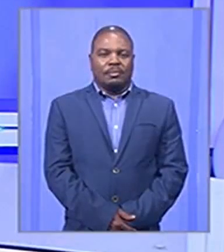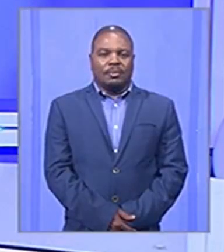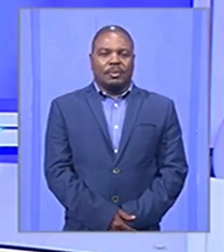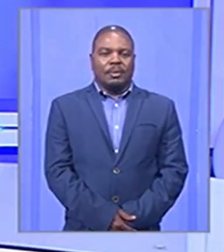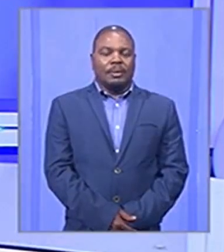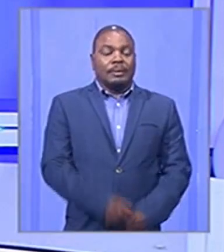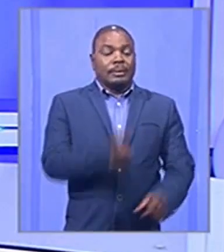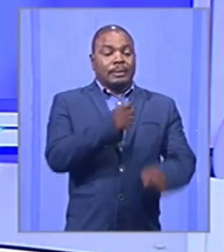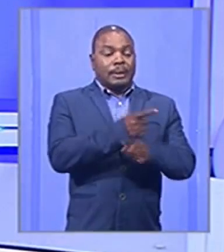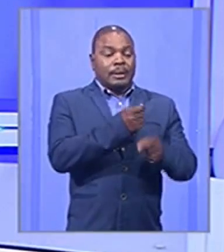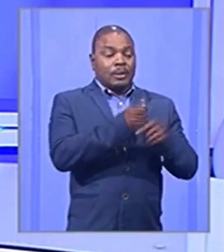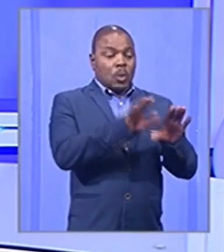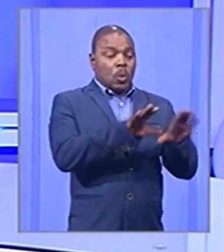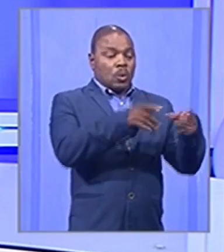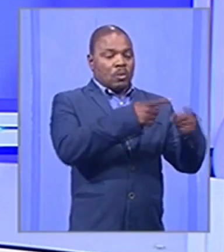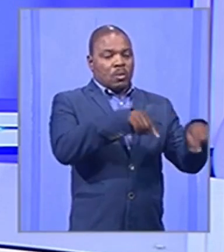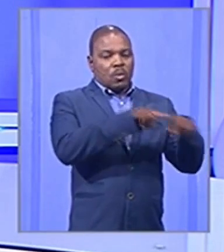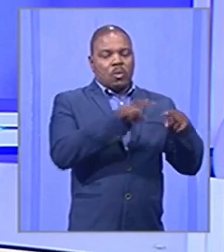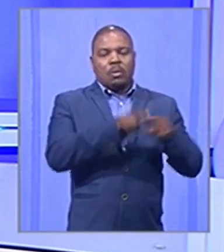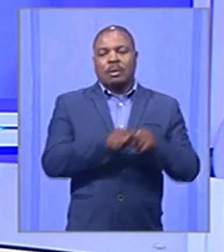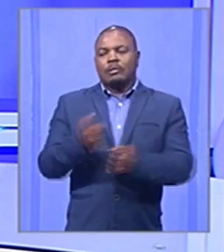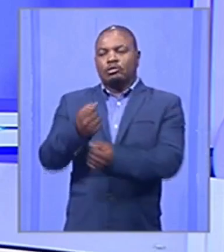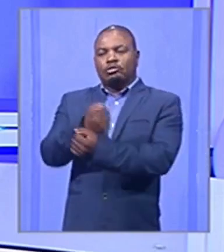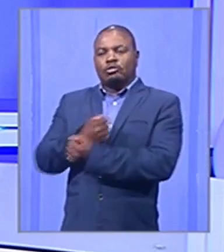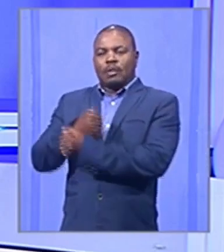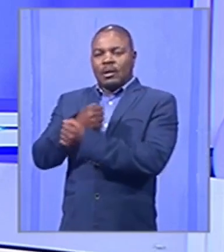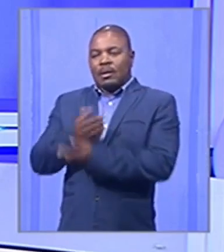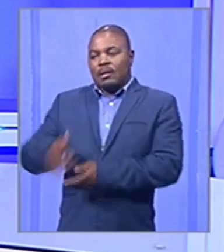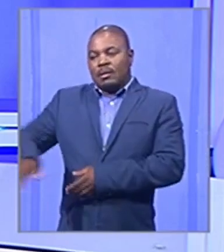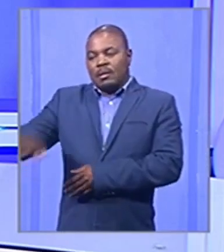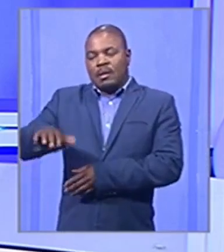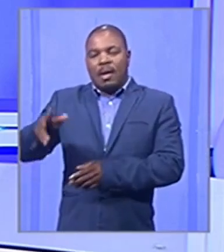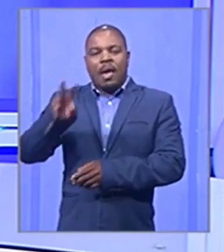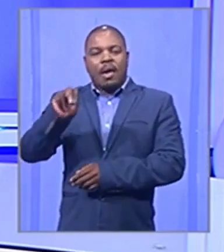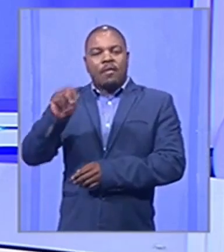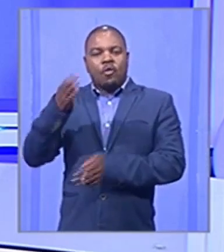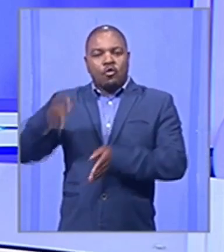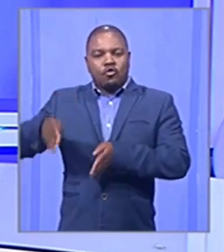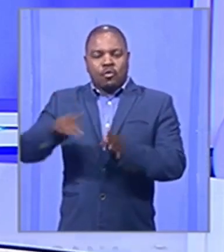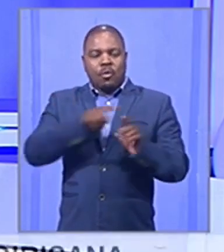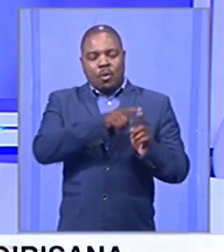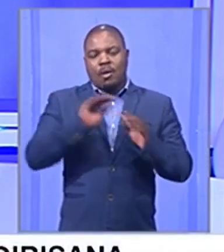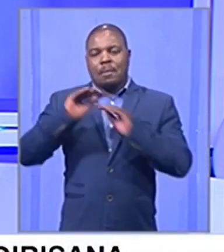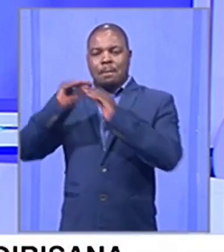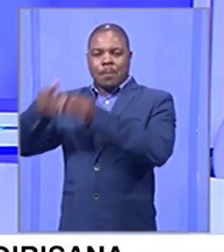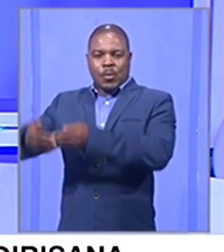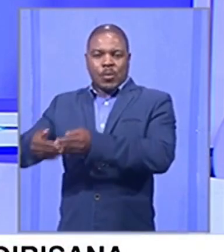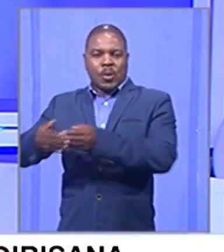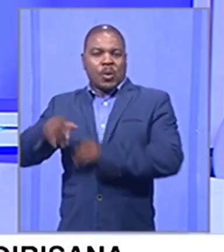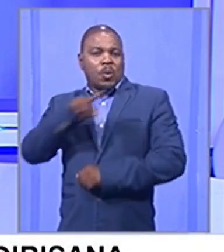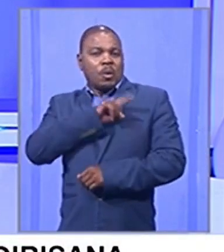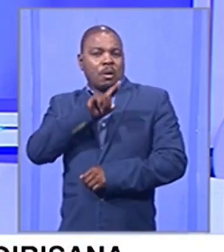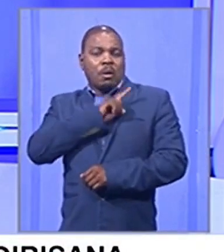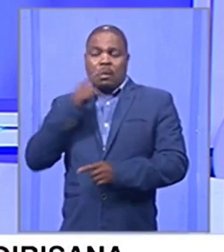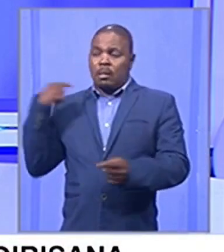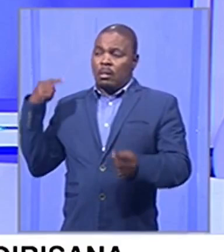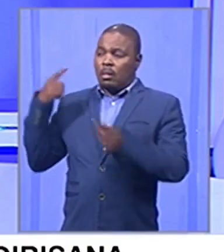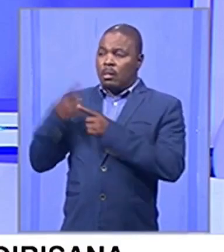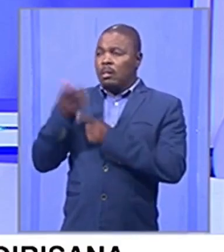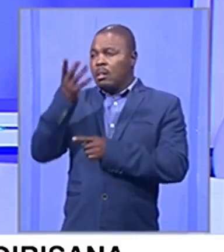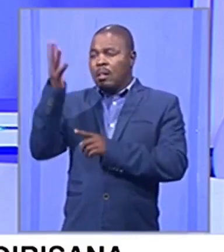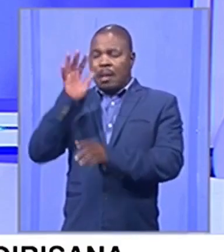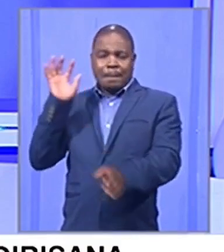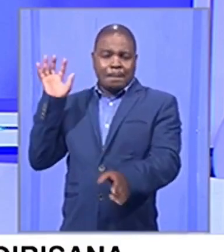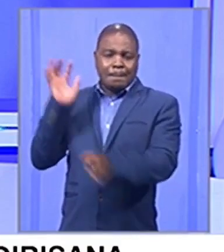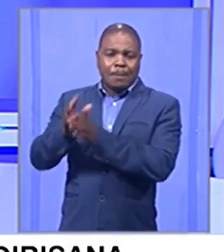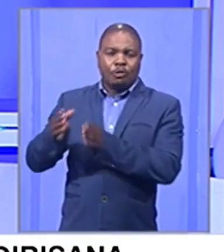Mekgatlho ya di-taxi e sireletsa dithraka kwa tselafefong ya N4 go netefatsa fa di babalesegile morago ga metseletsele ya go